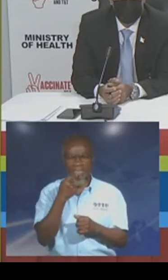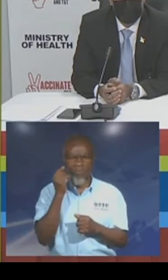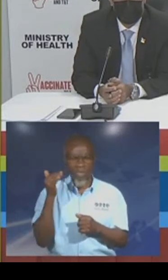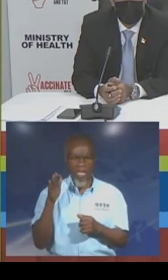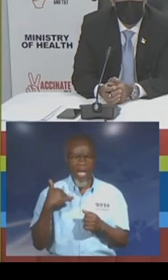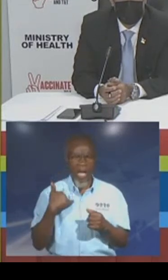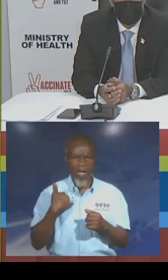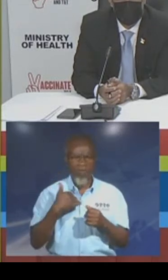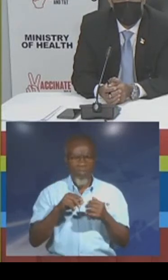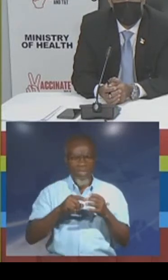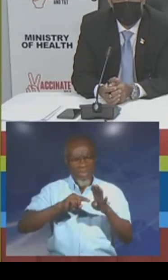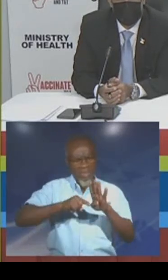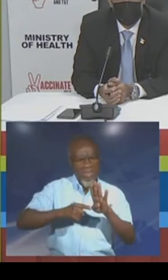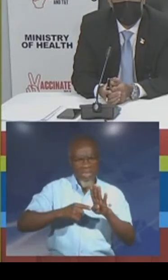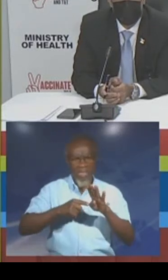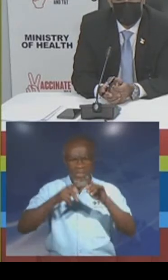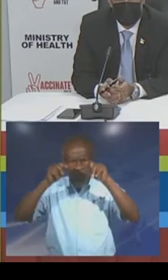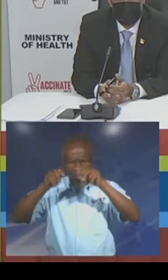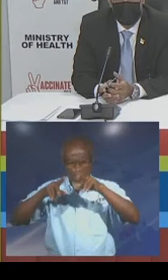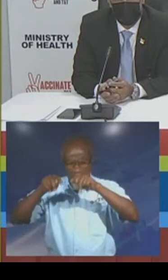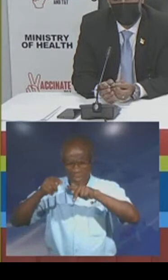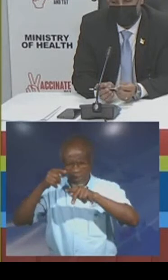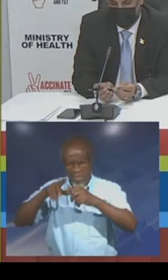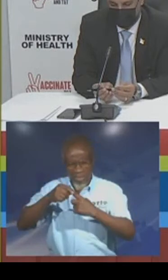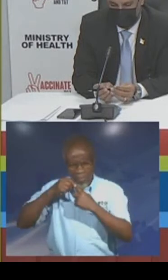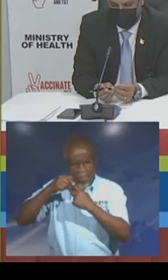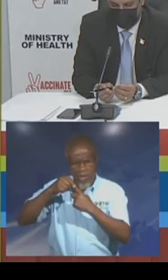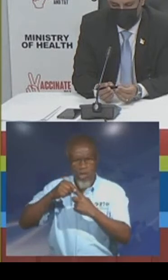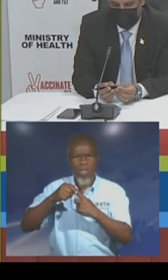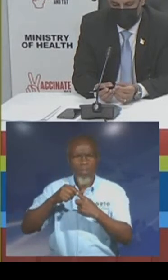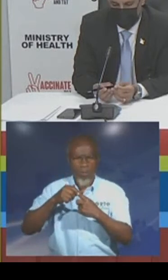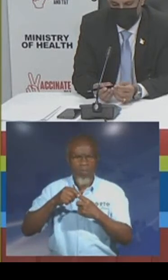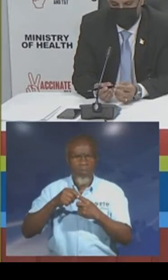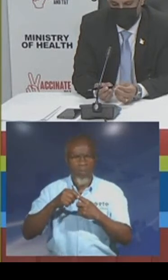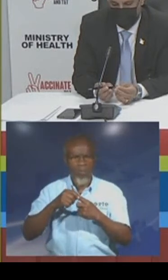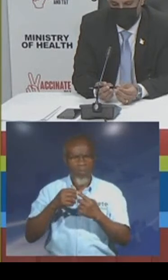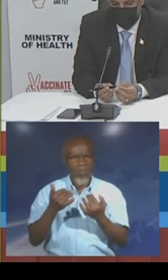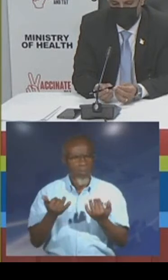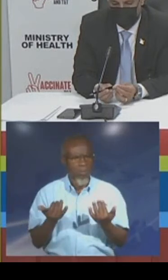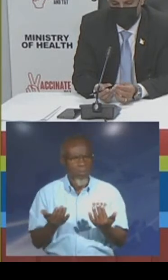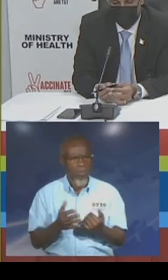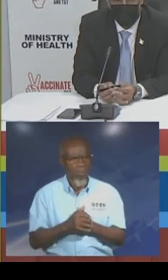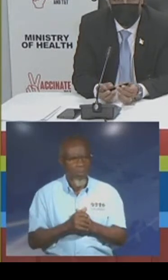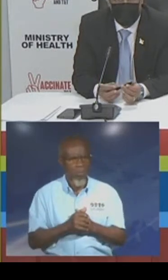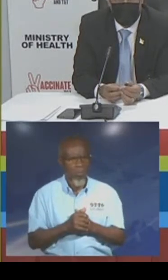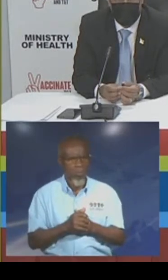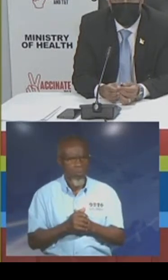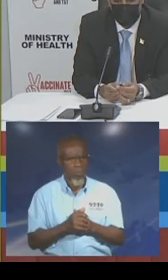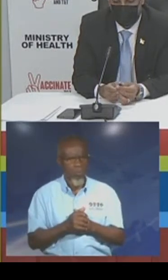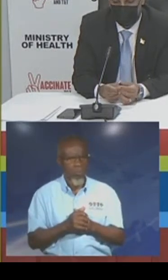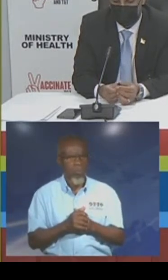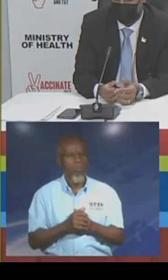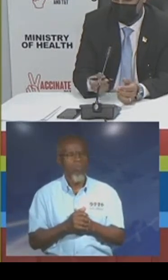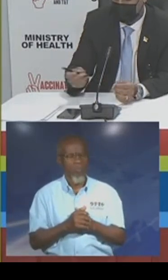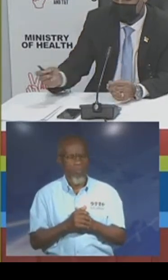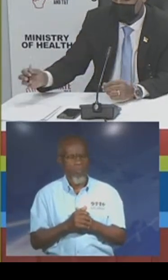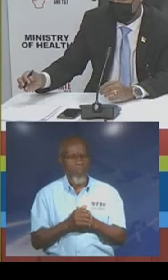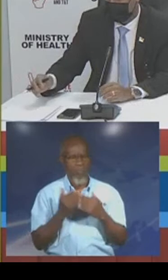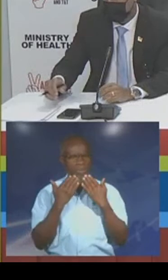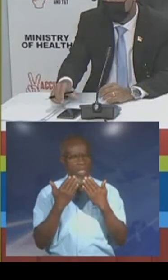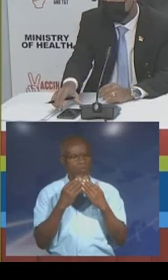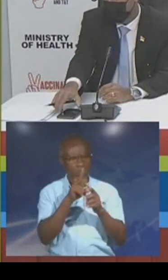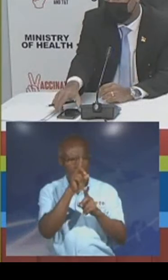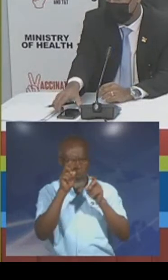vaccines for the population that were kind of being worked on. Thank you. Yeah, so thanks for the question,